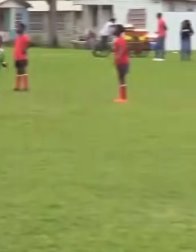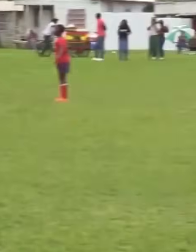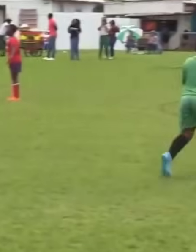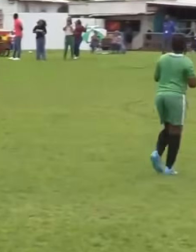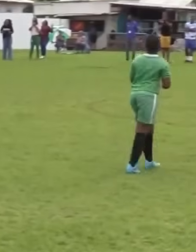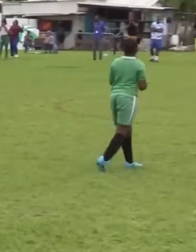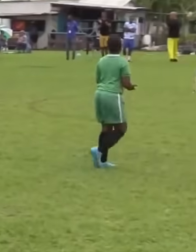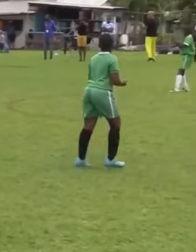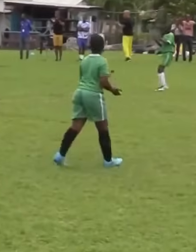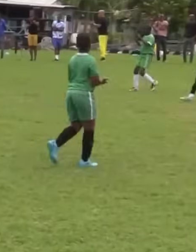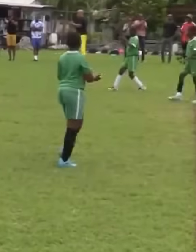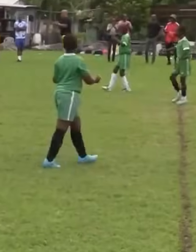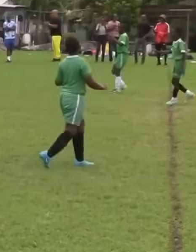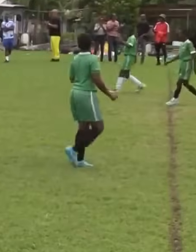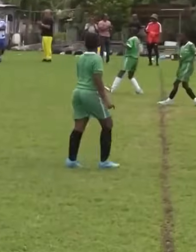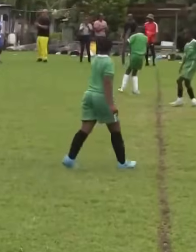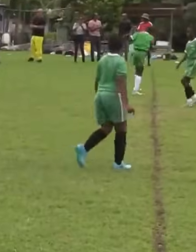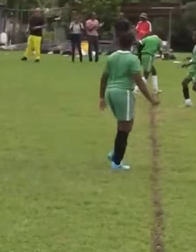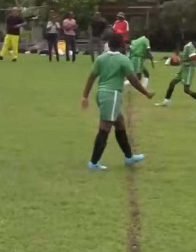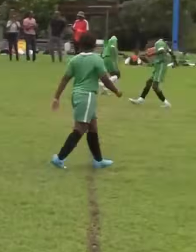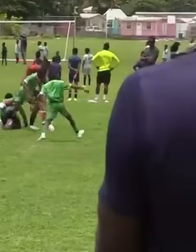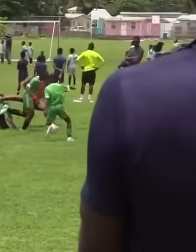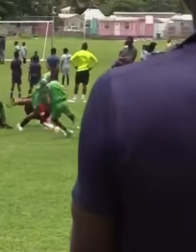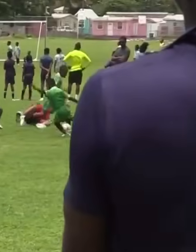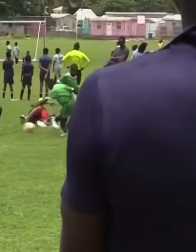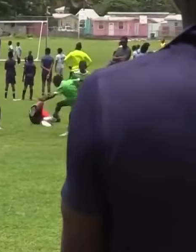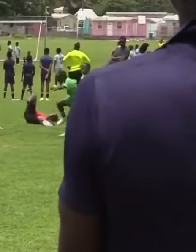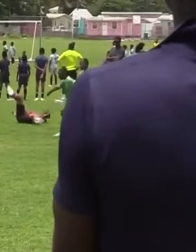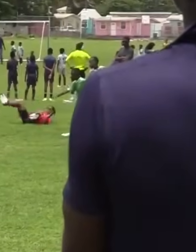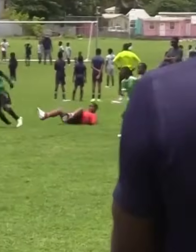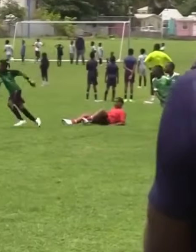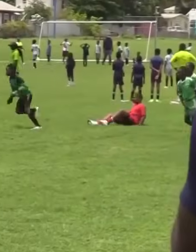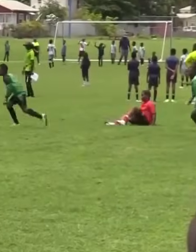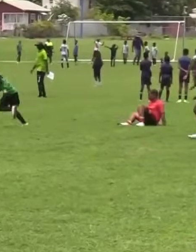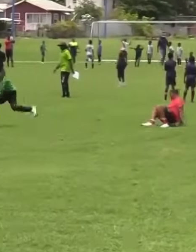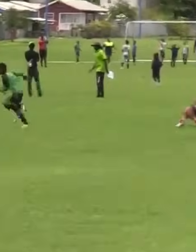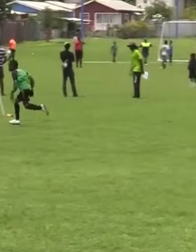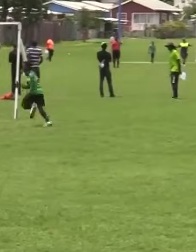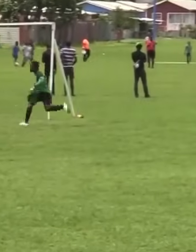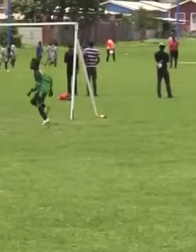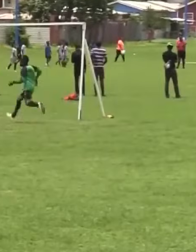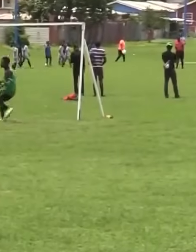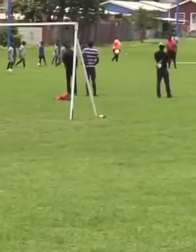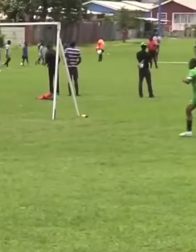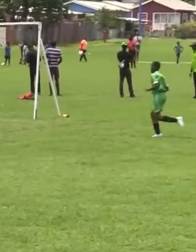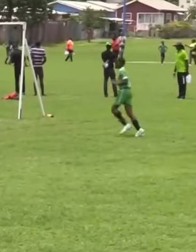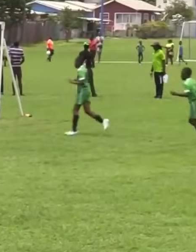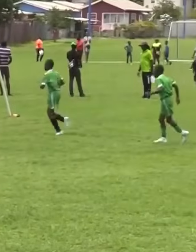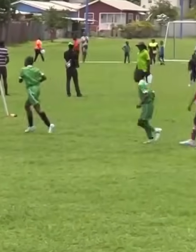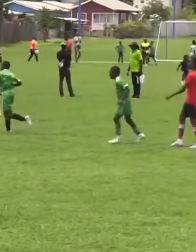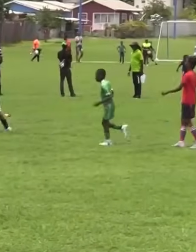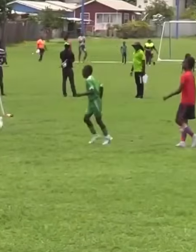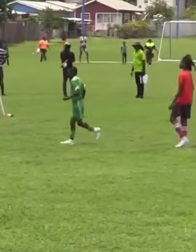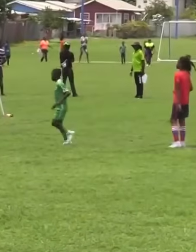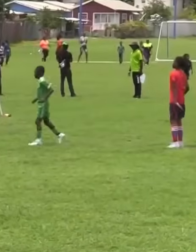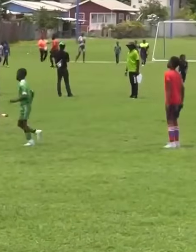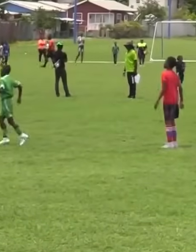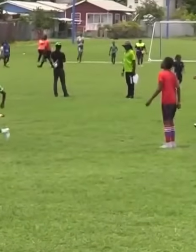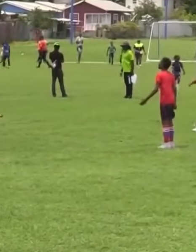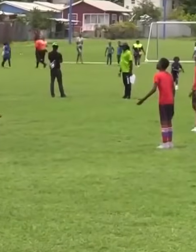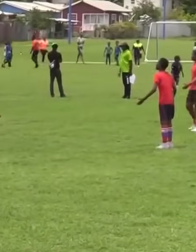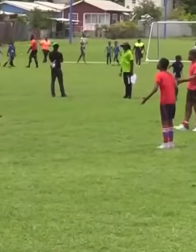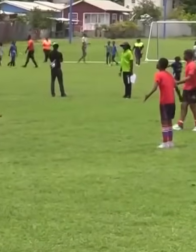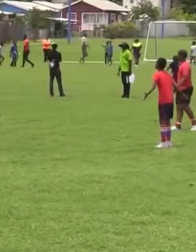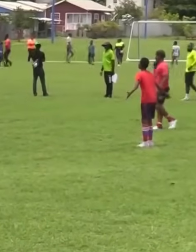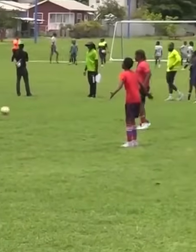it. Last touch off the defender. Second half now, and it was more of the same. Boyce collects his second of